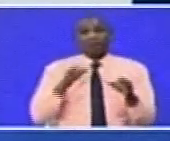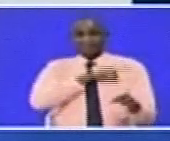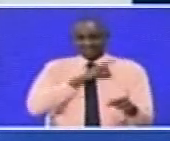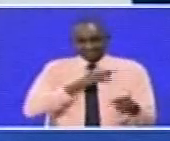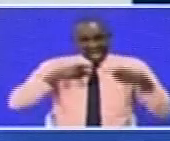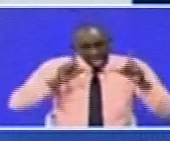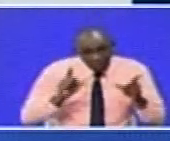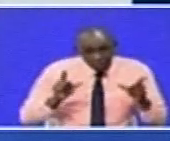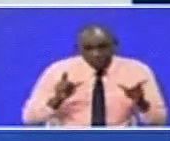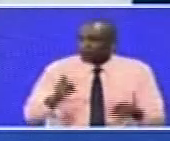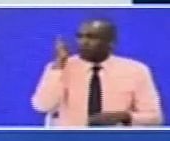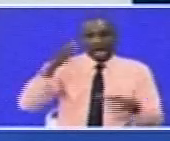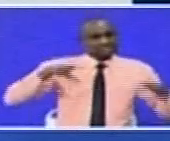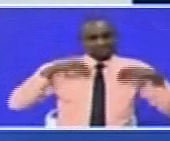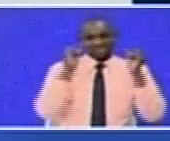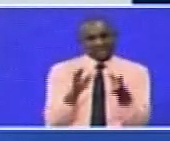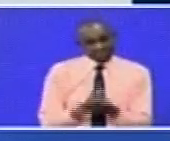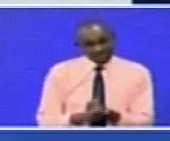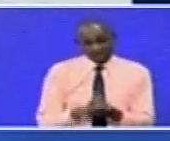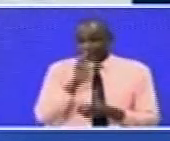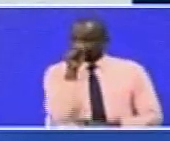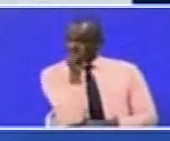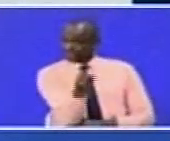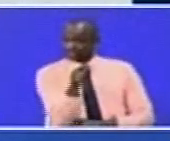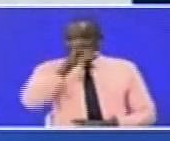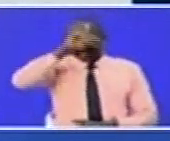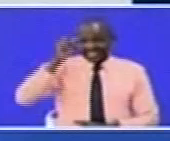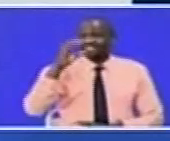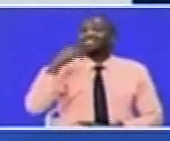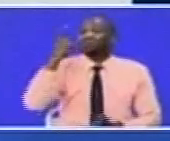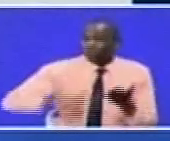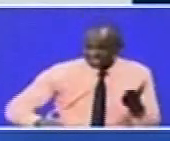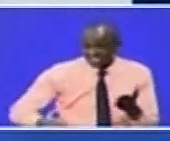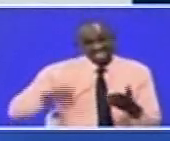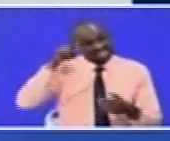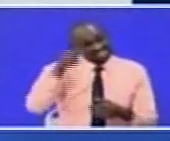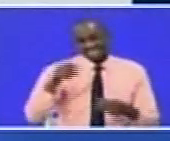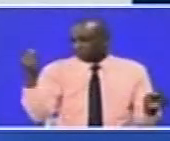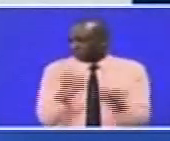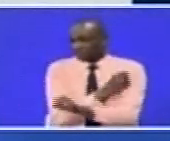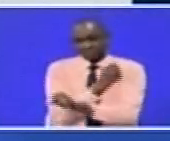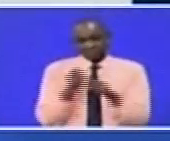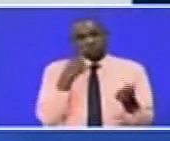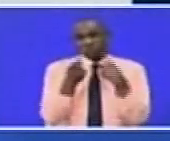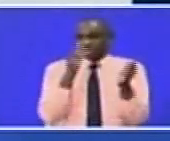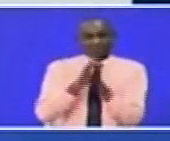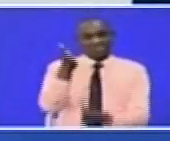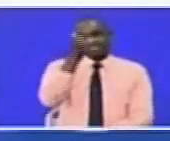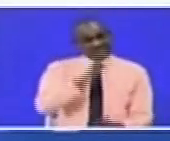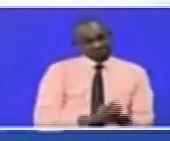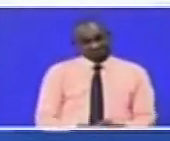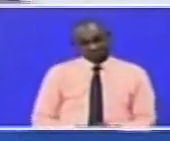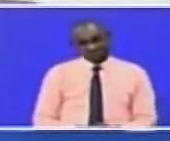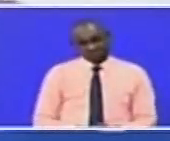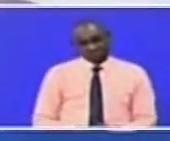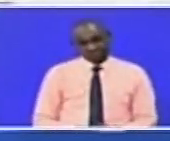not allowed by the law. For that matter, the JSC says it is not willing to engage in mediation.